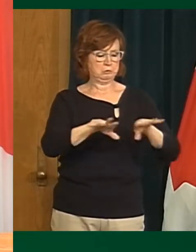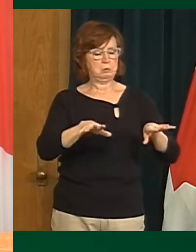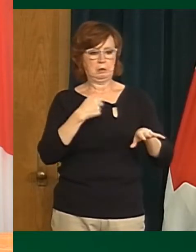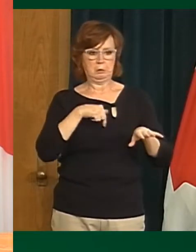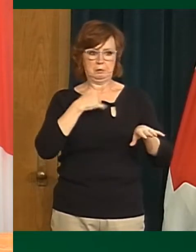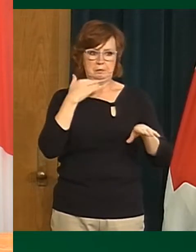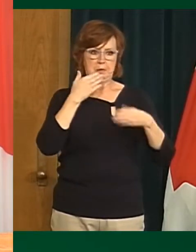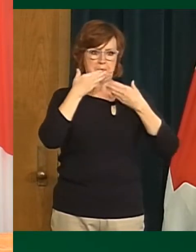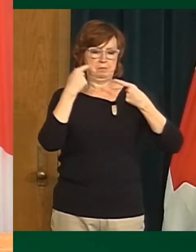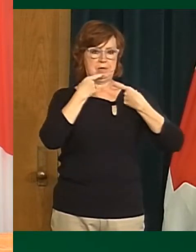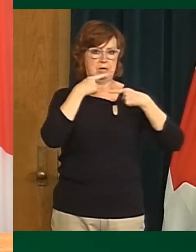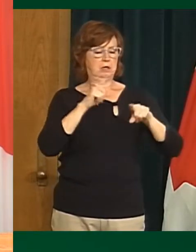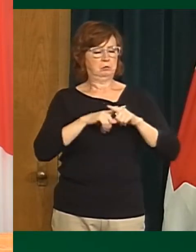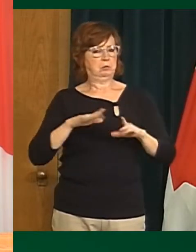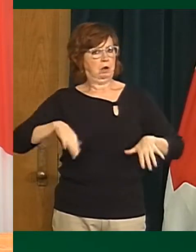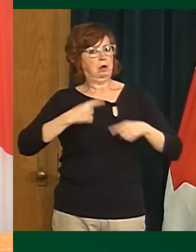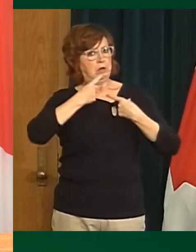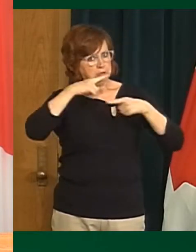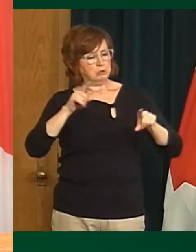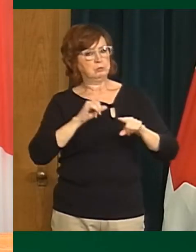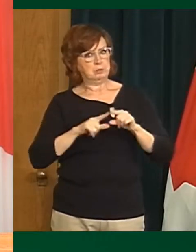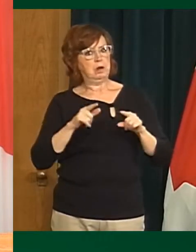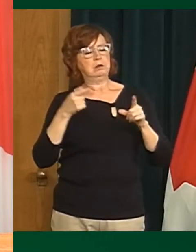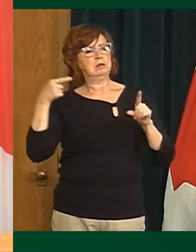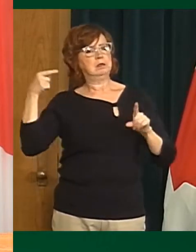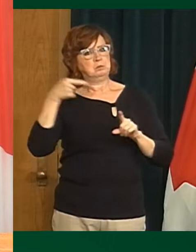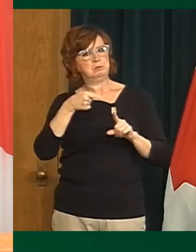And again, these 2 events,